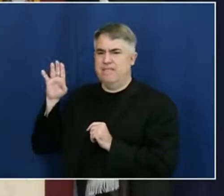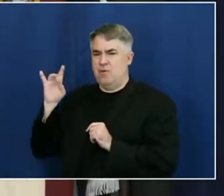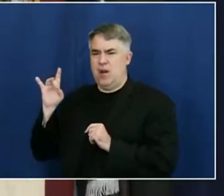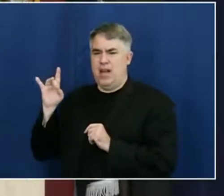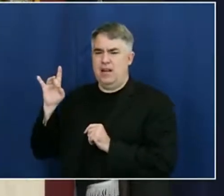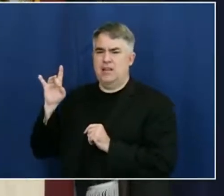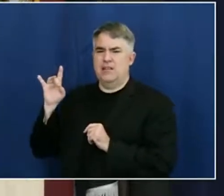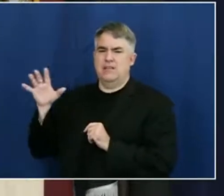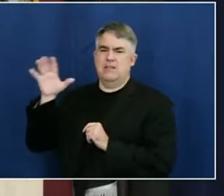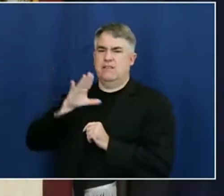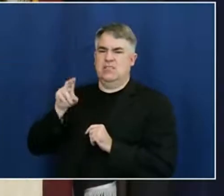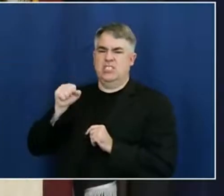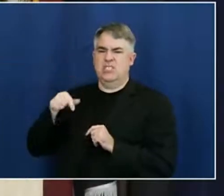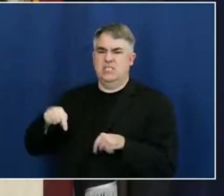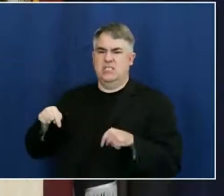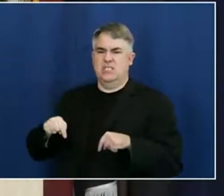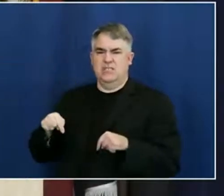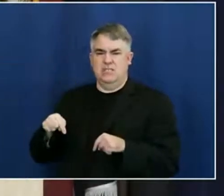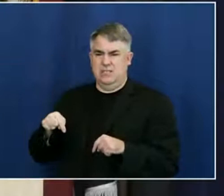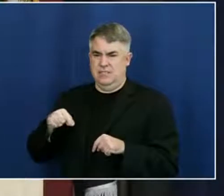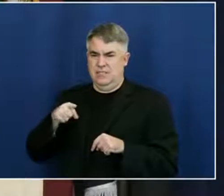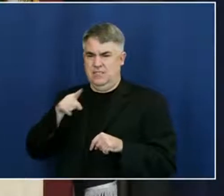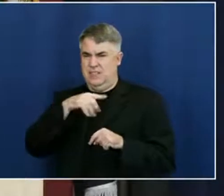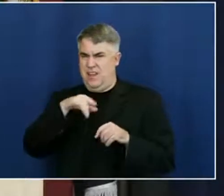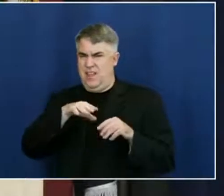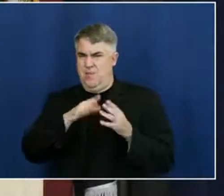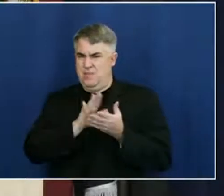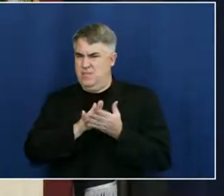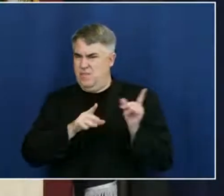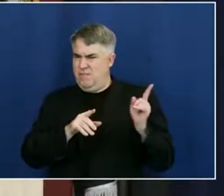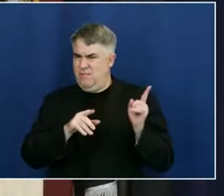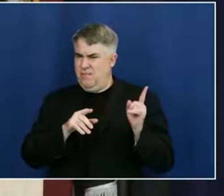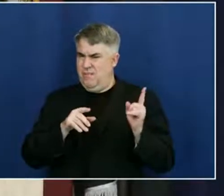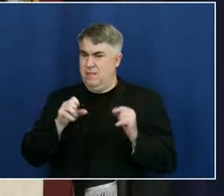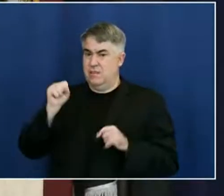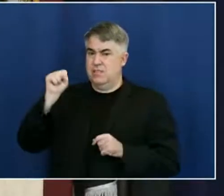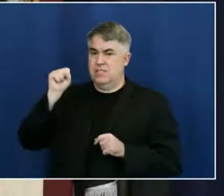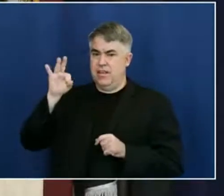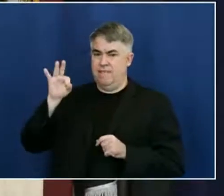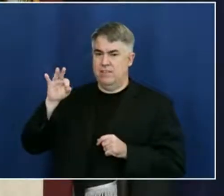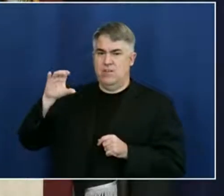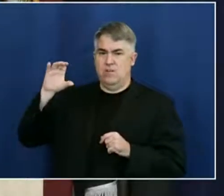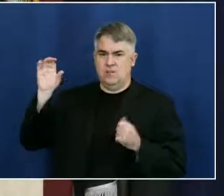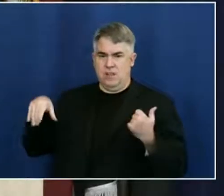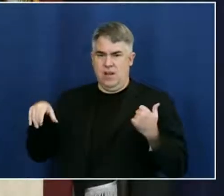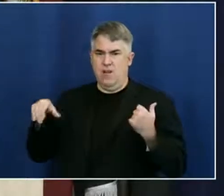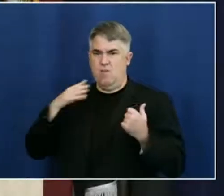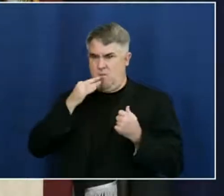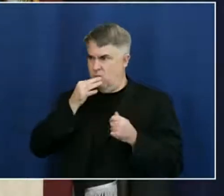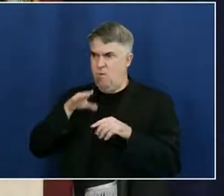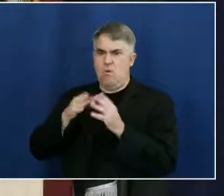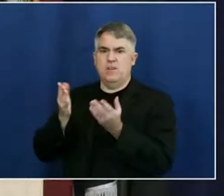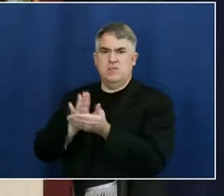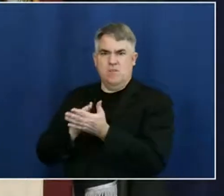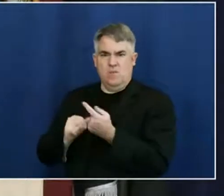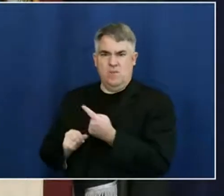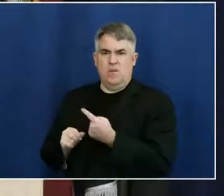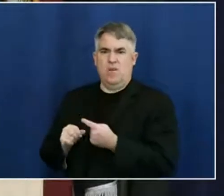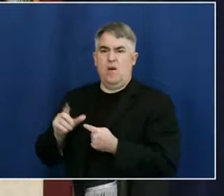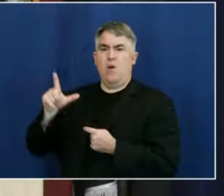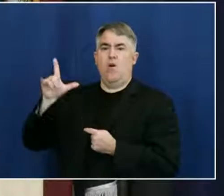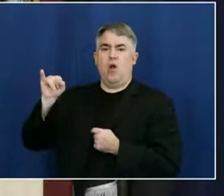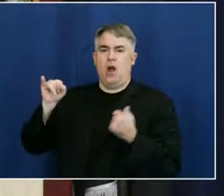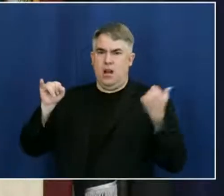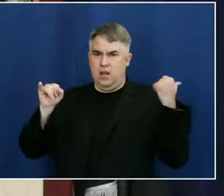and Chicago are now reopening their schools. Long Island, New York just started to let their high school athletes play sports, and it's going great. Cities